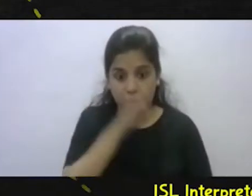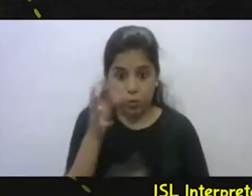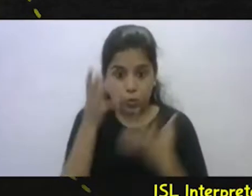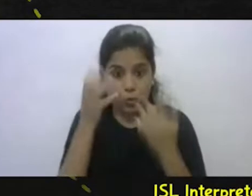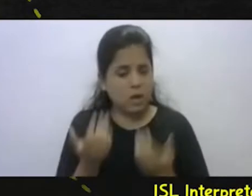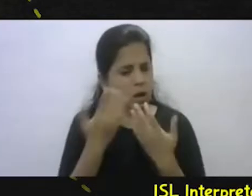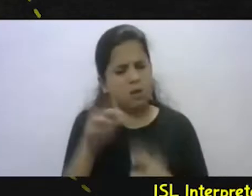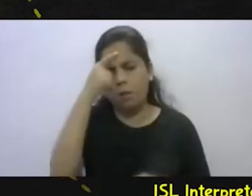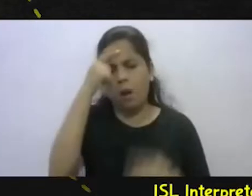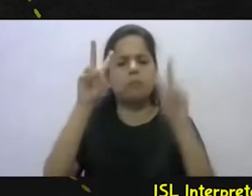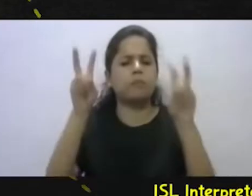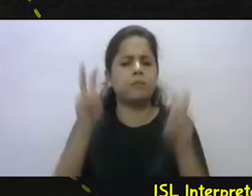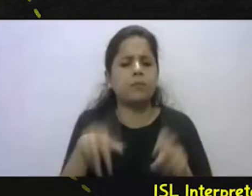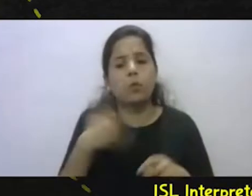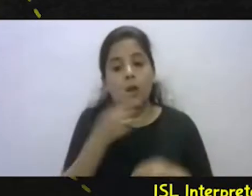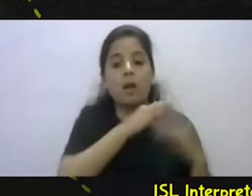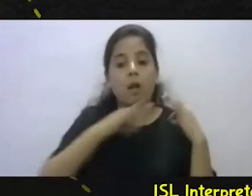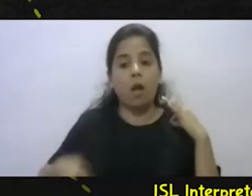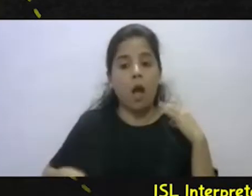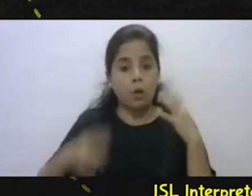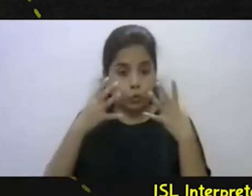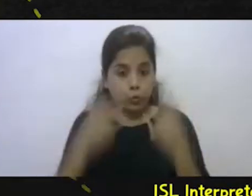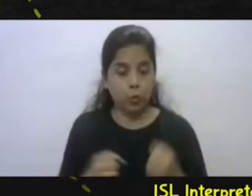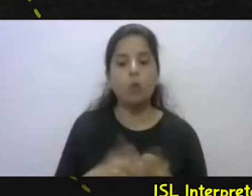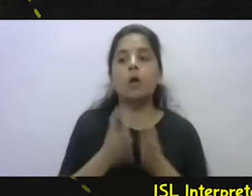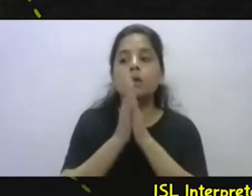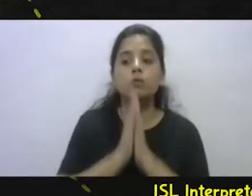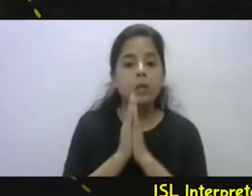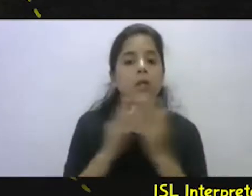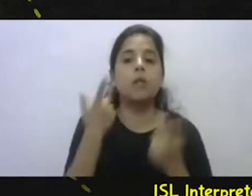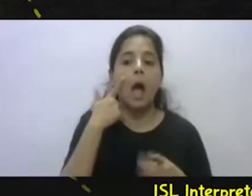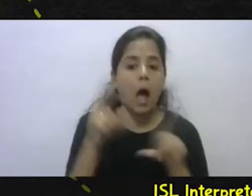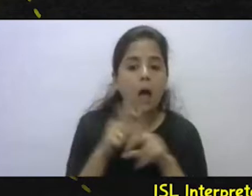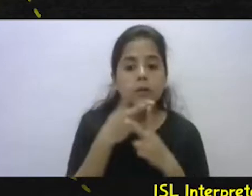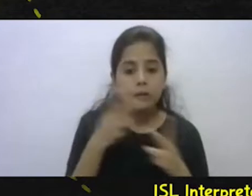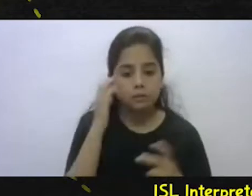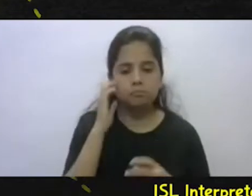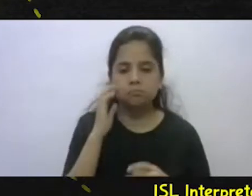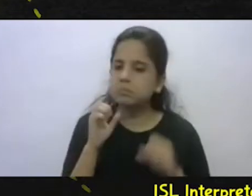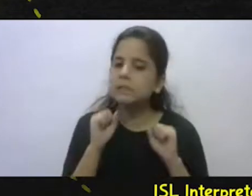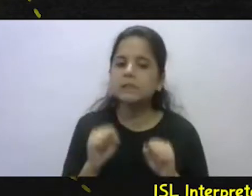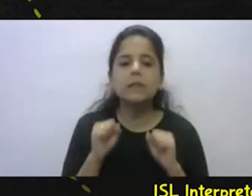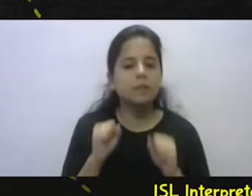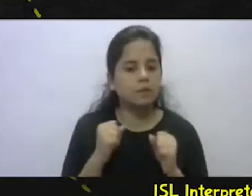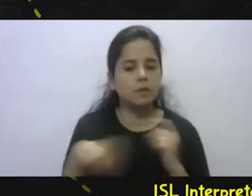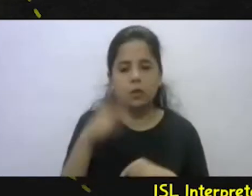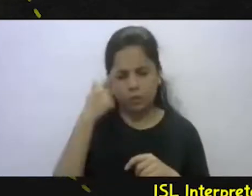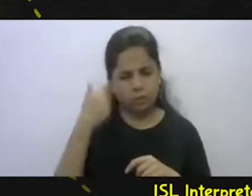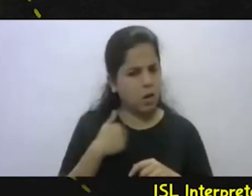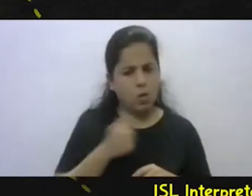any issue, particularly on caste and religious identities, it becomes difficult because in my own